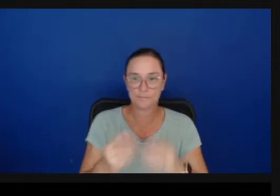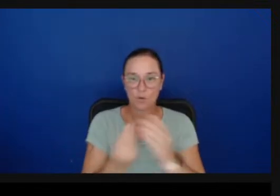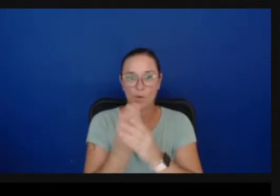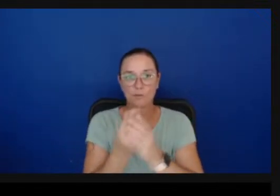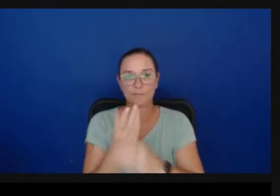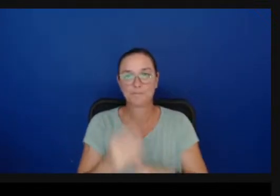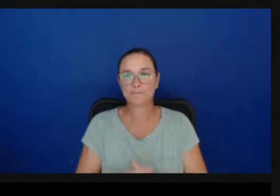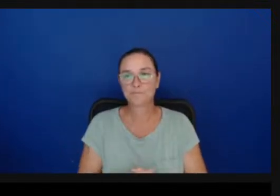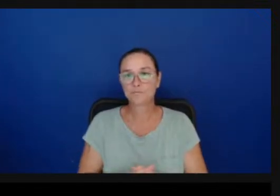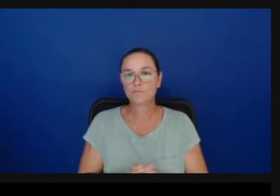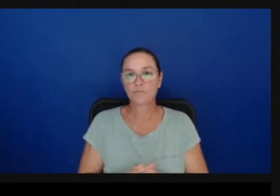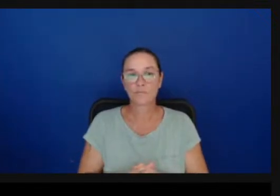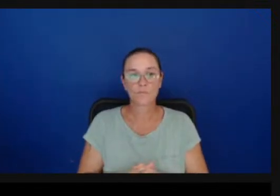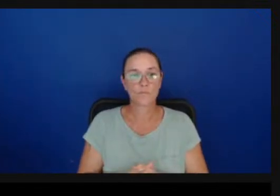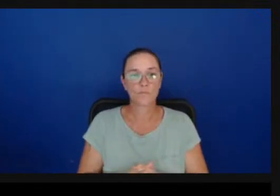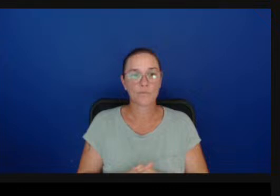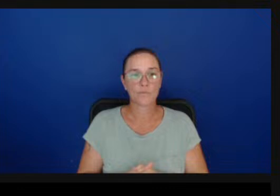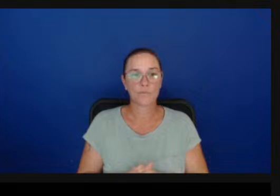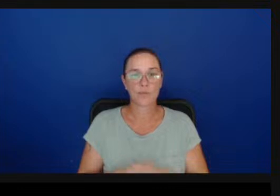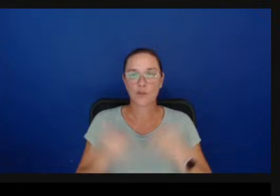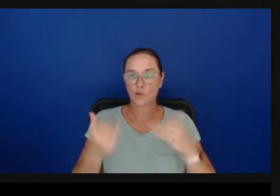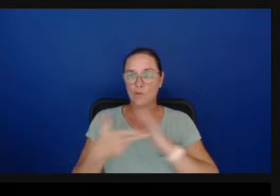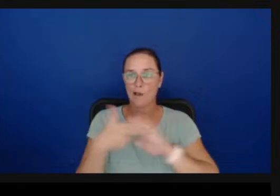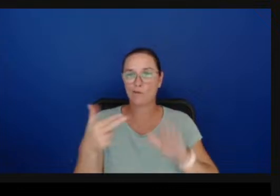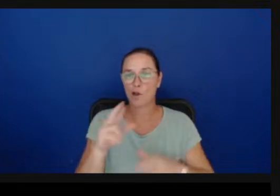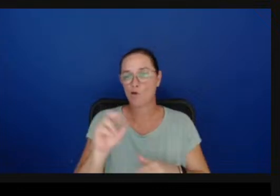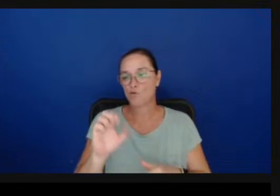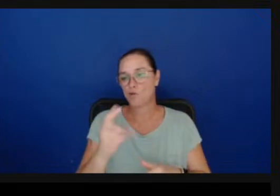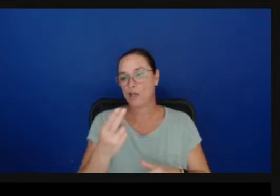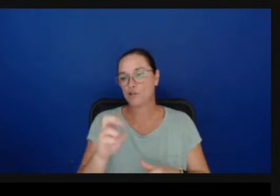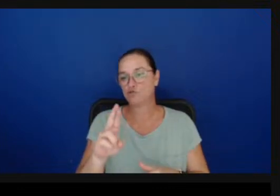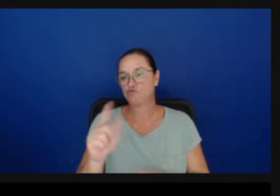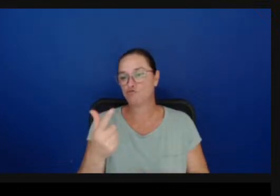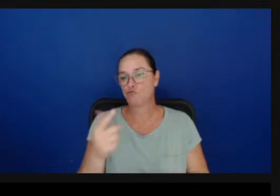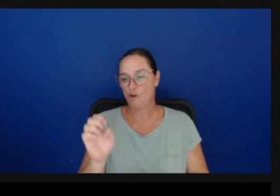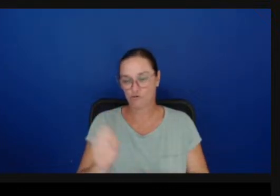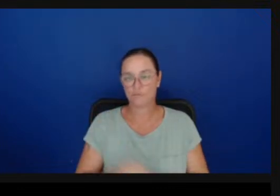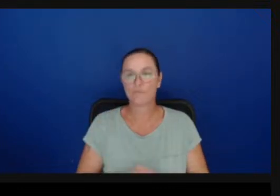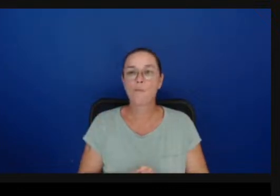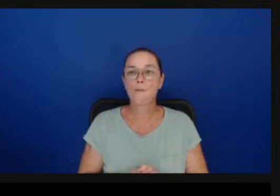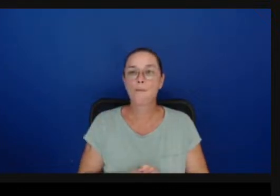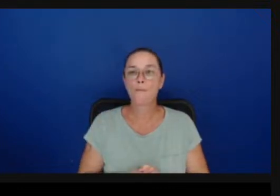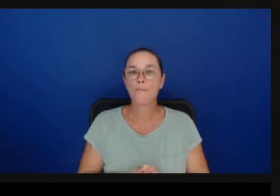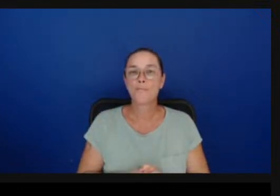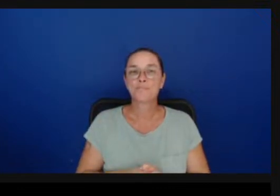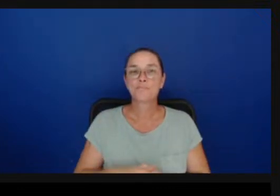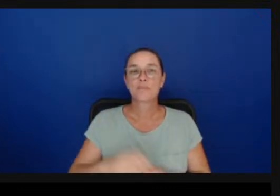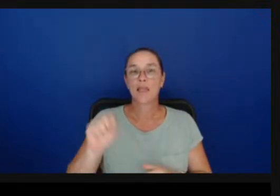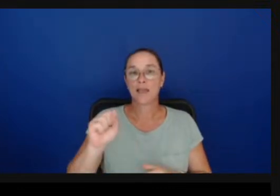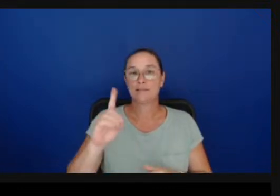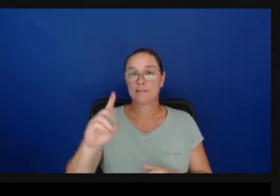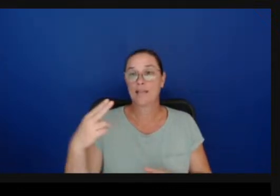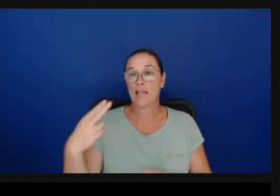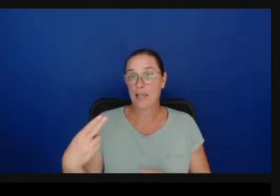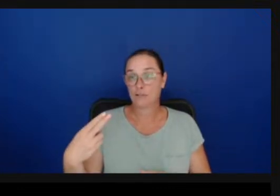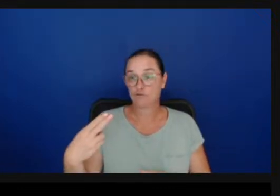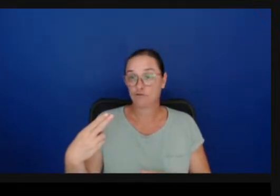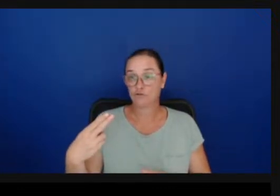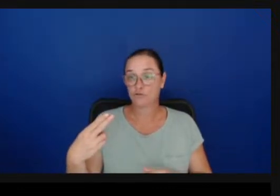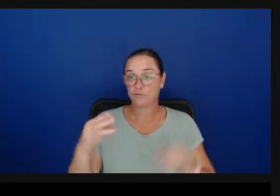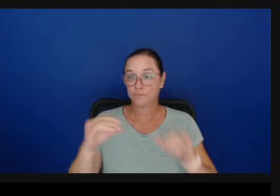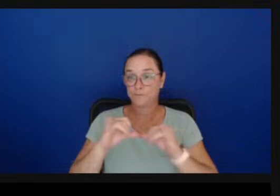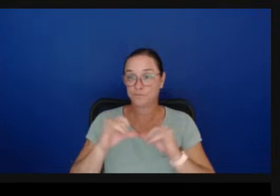So it really is a recharge phase now. The sandhill tilt meter, which shows us both